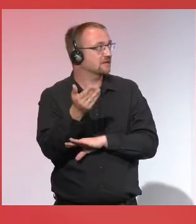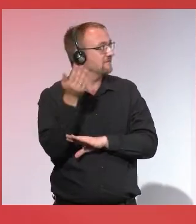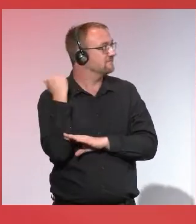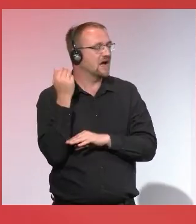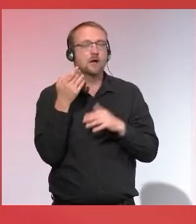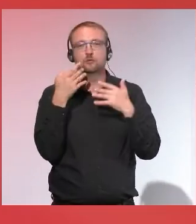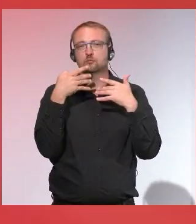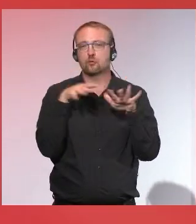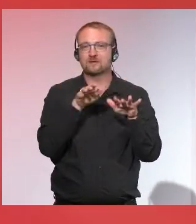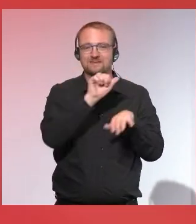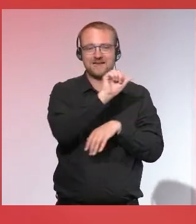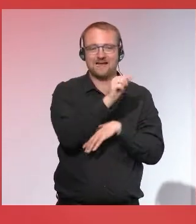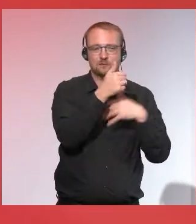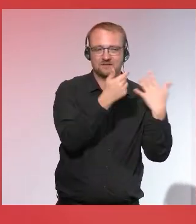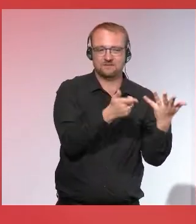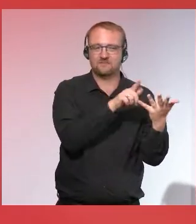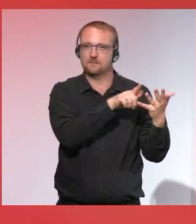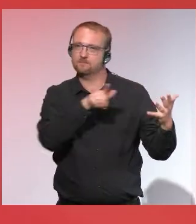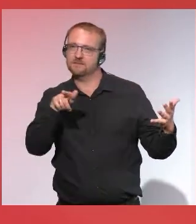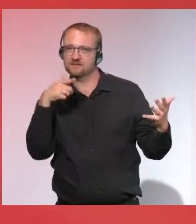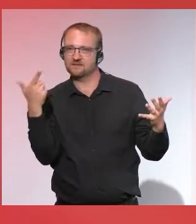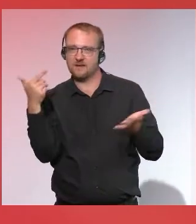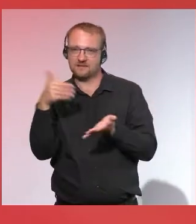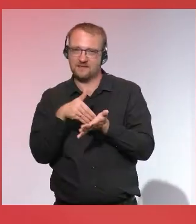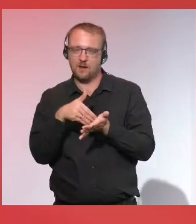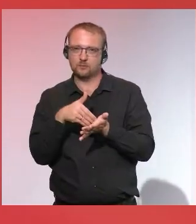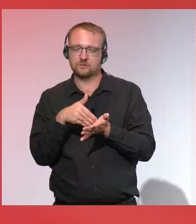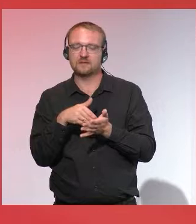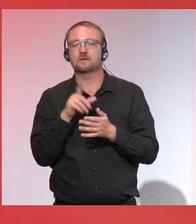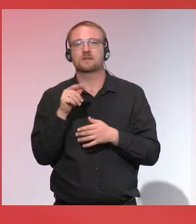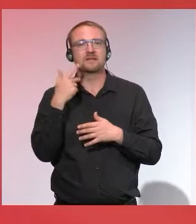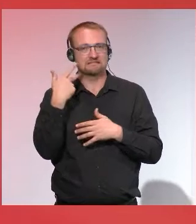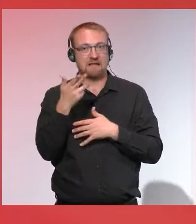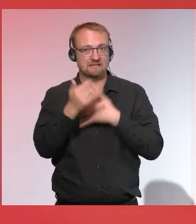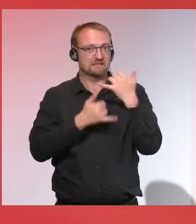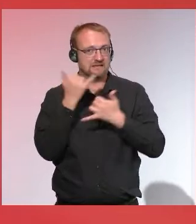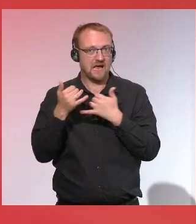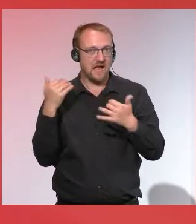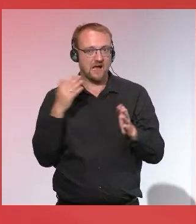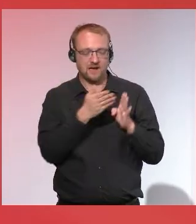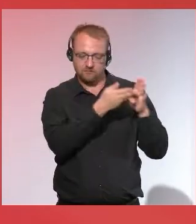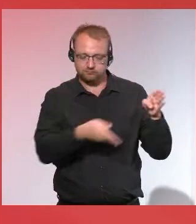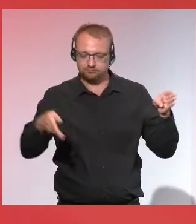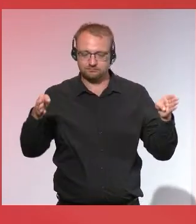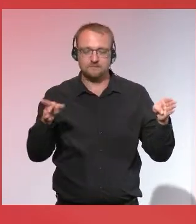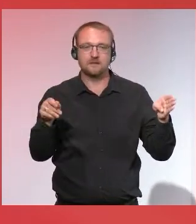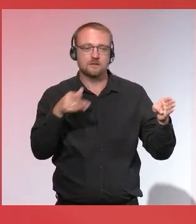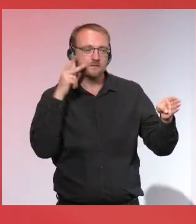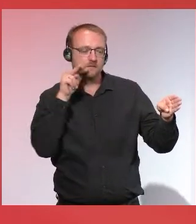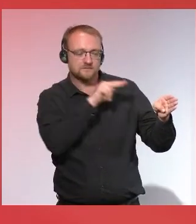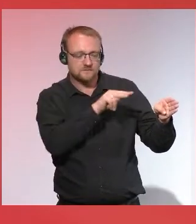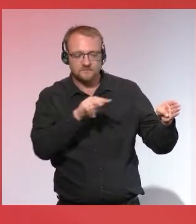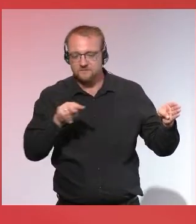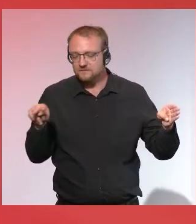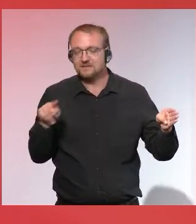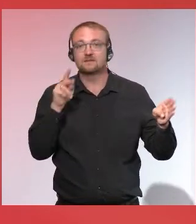a period of 30 years, so they're always comparing long-term weather patterns and temperature change. And here you can also see that